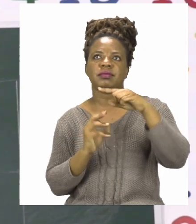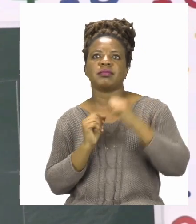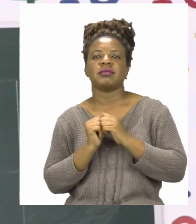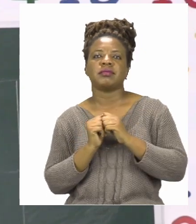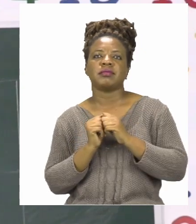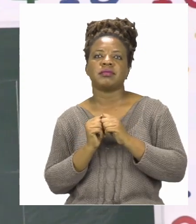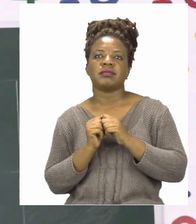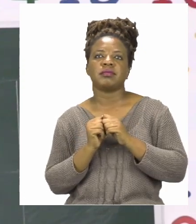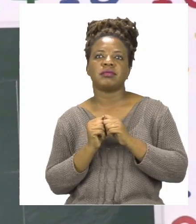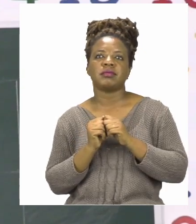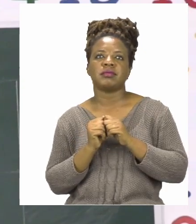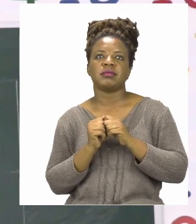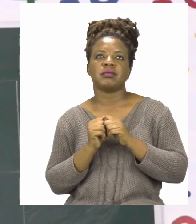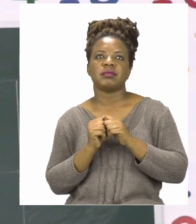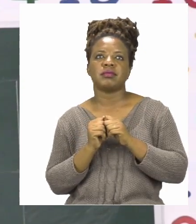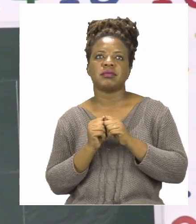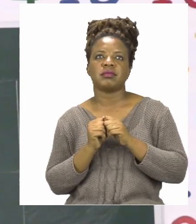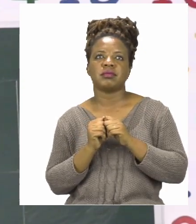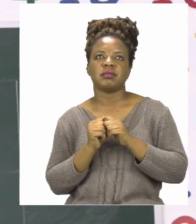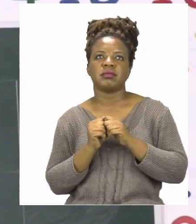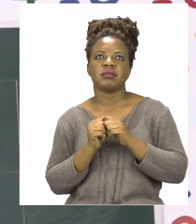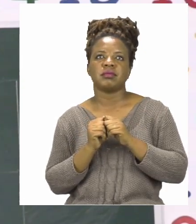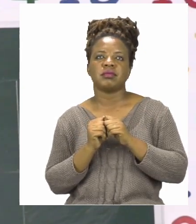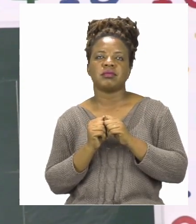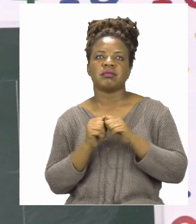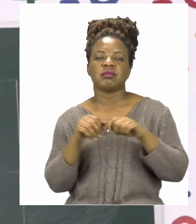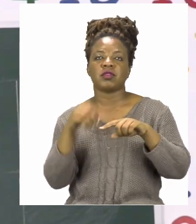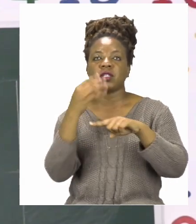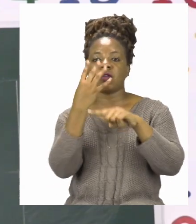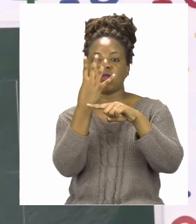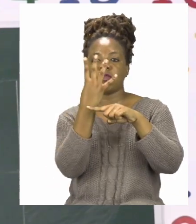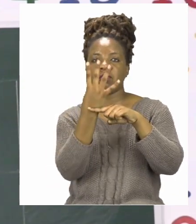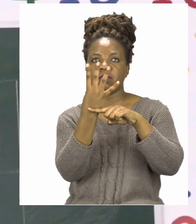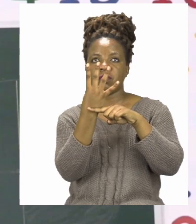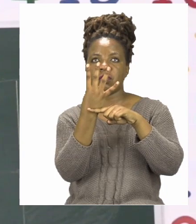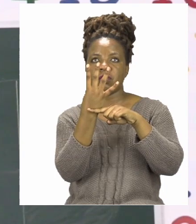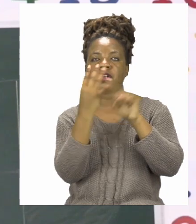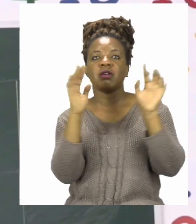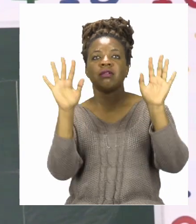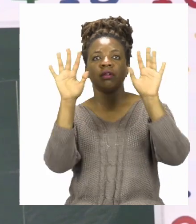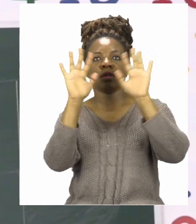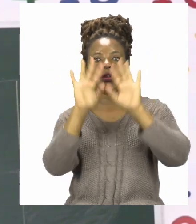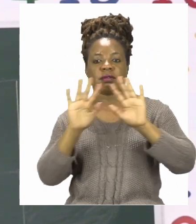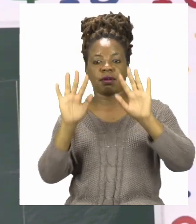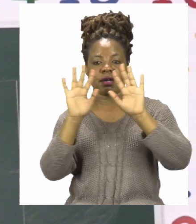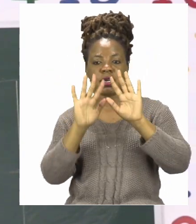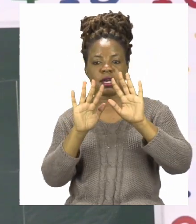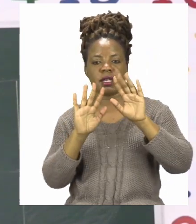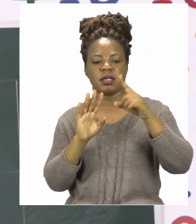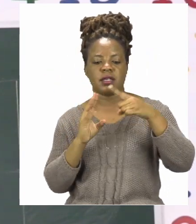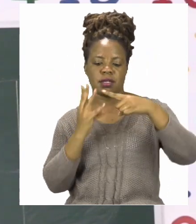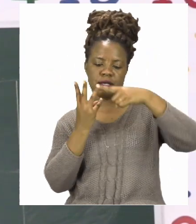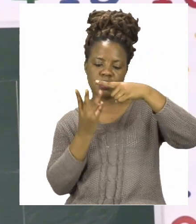are 4/6 that are shaded or